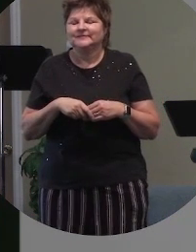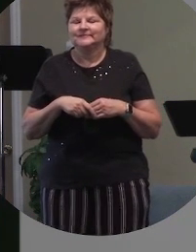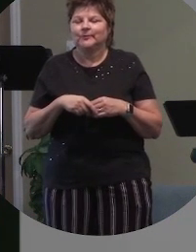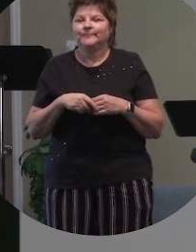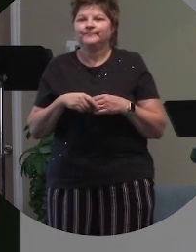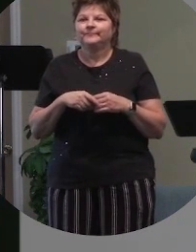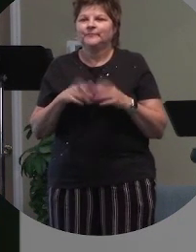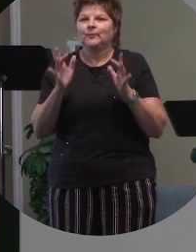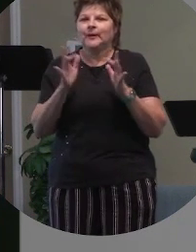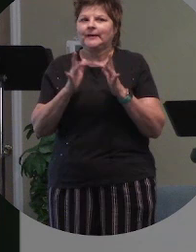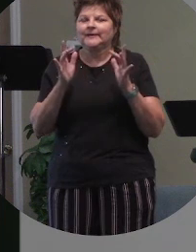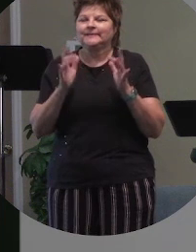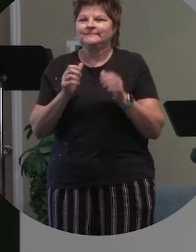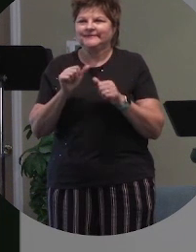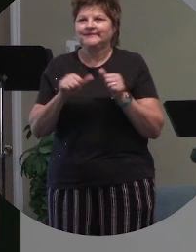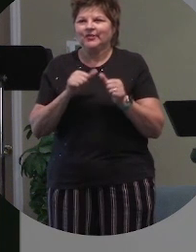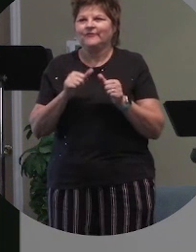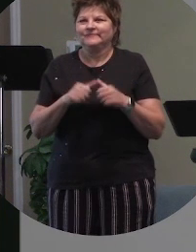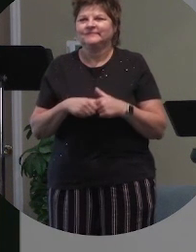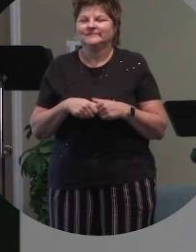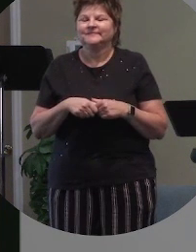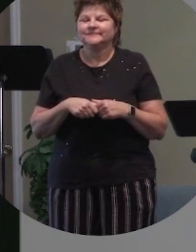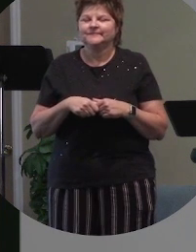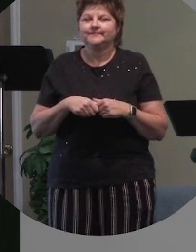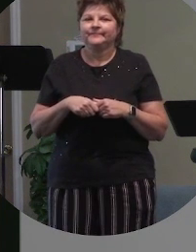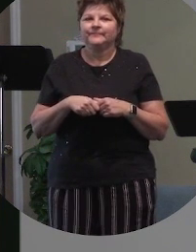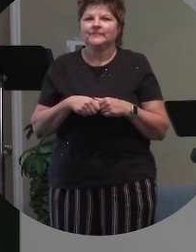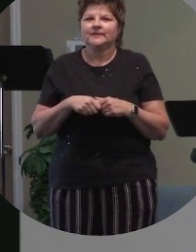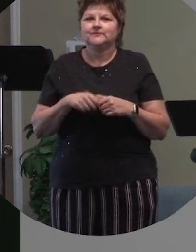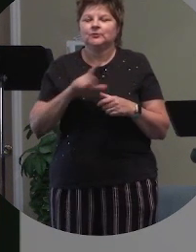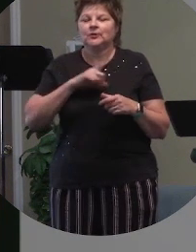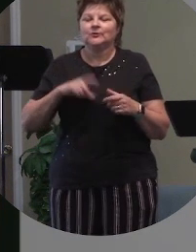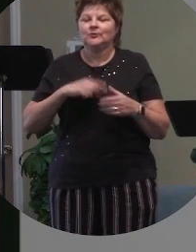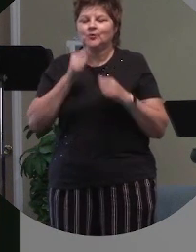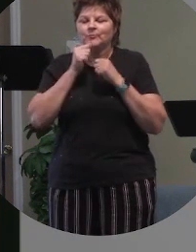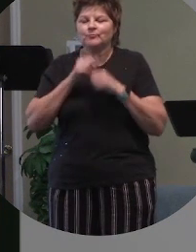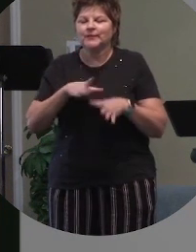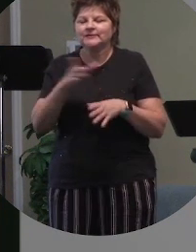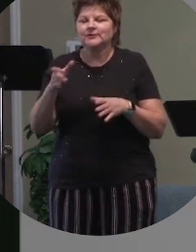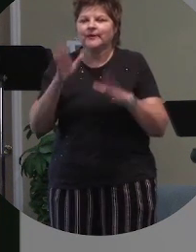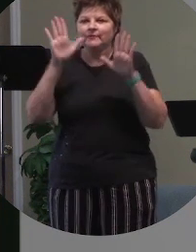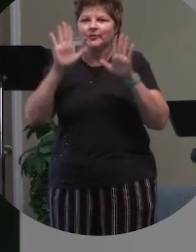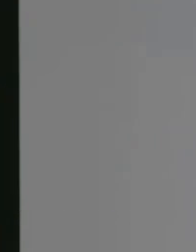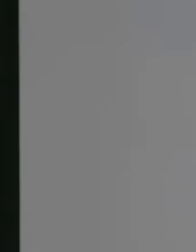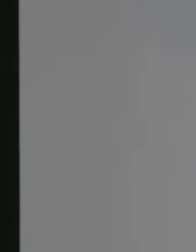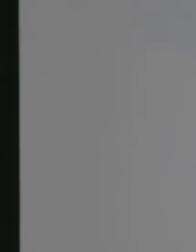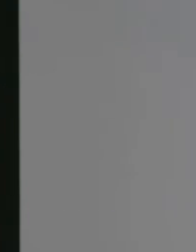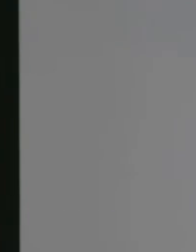Have a wonderful week. Thank you for being here. And the Lord bless you. Have a great day.